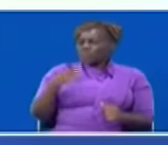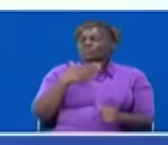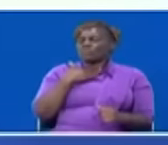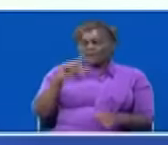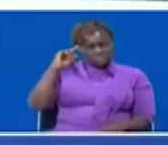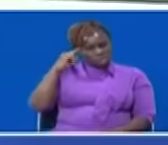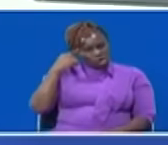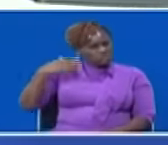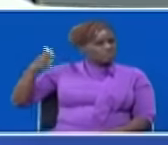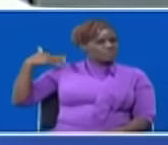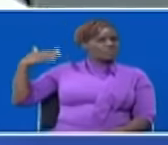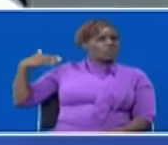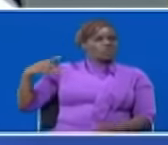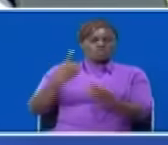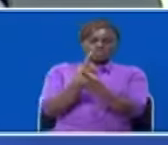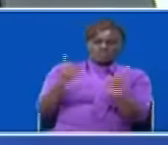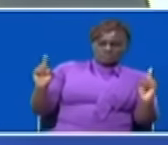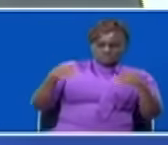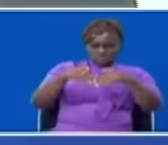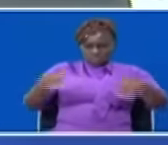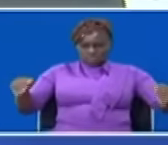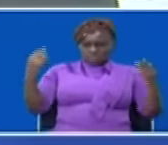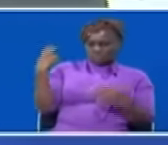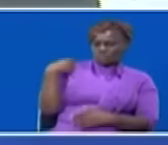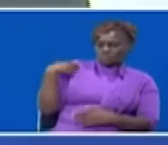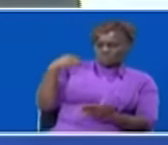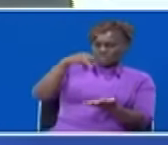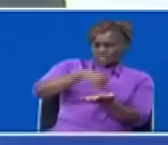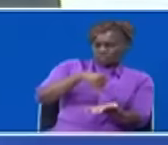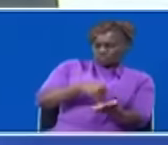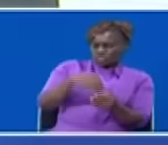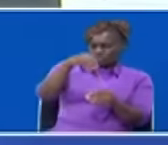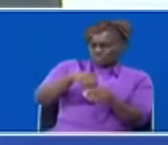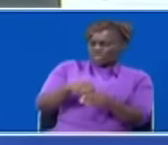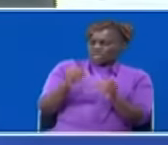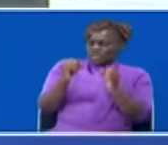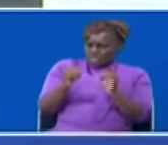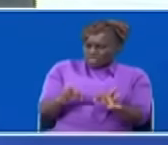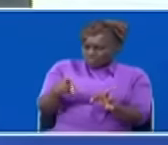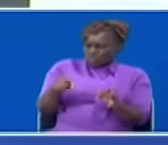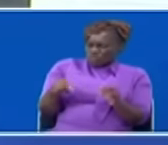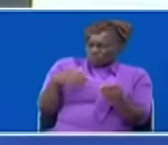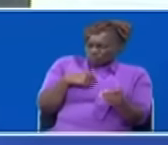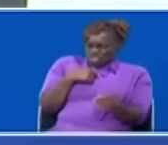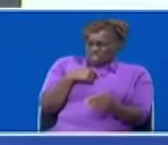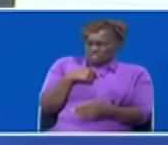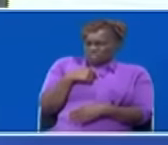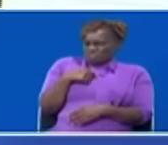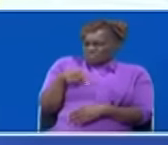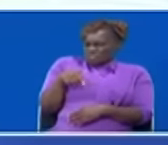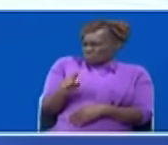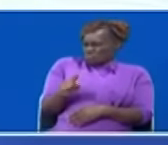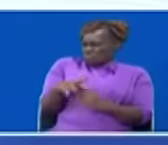thought inclusivity, democracy, and consultation from within. If you get to a point and you feel like you are not being